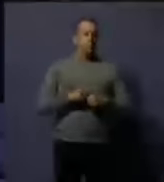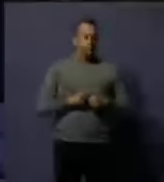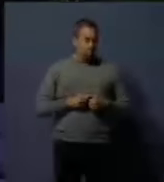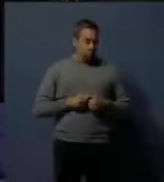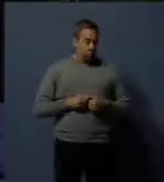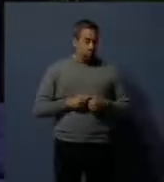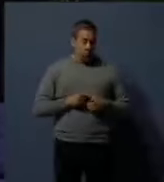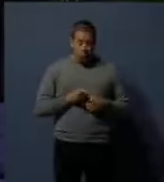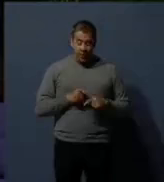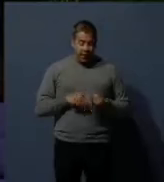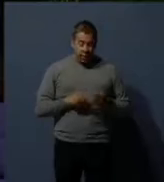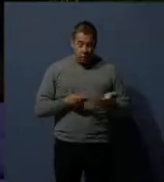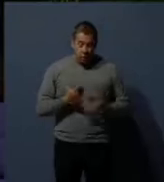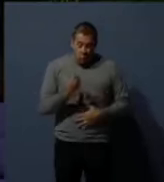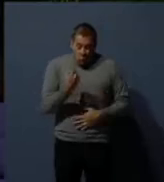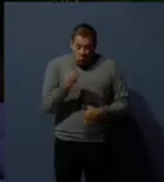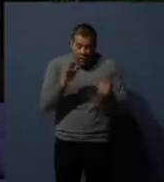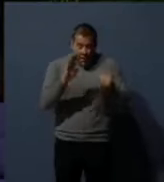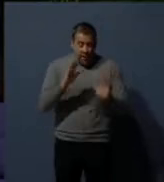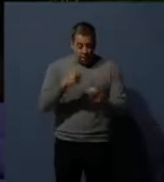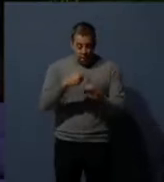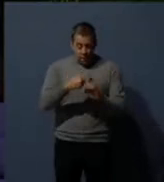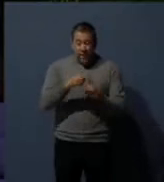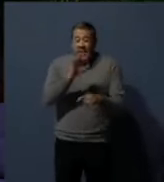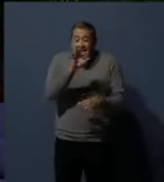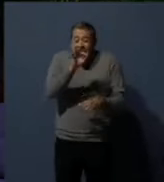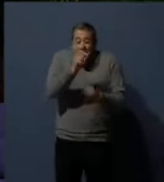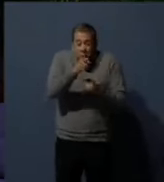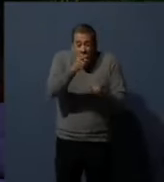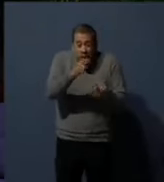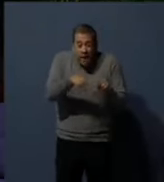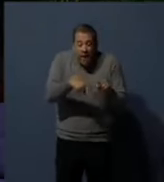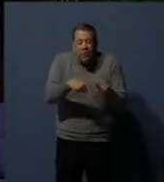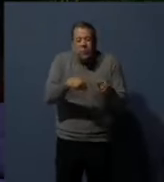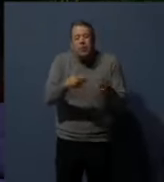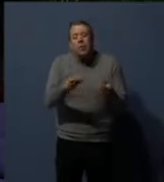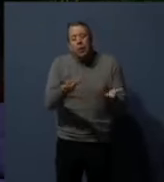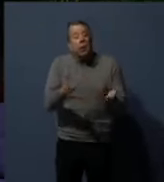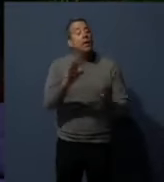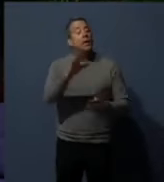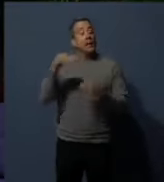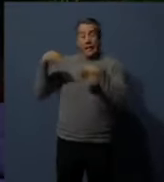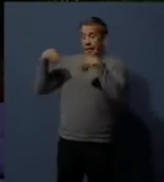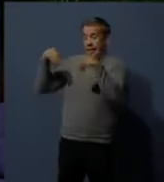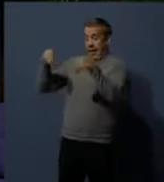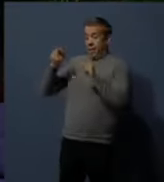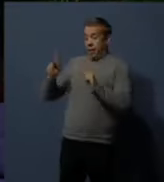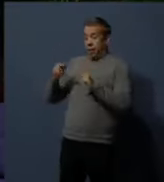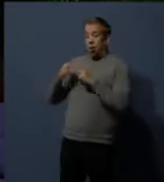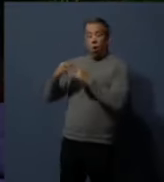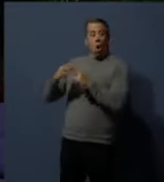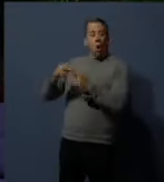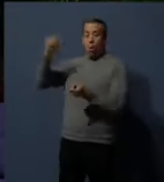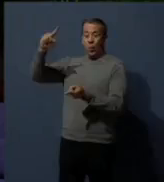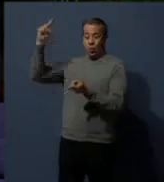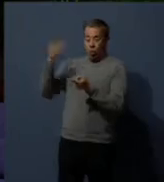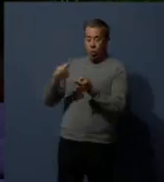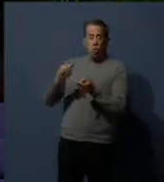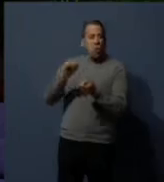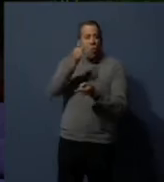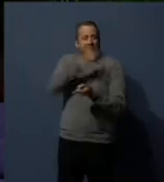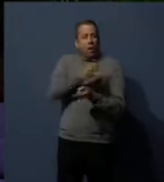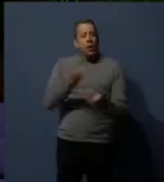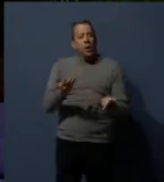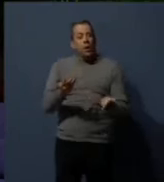serve one Sunday a month, 90 minutes a month? It's almost, in sales, they call this reduced to ridiculous, all